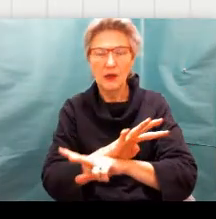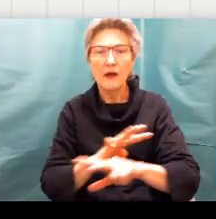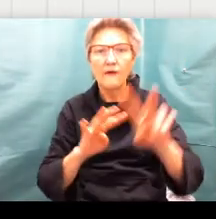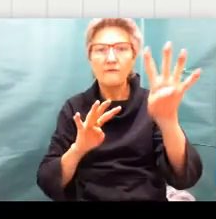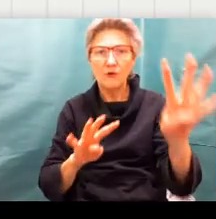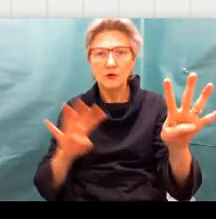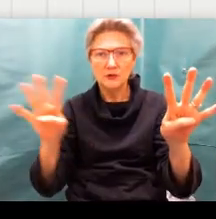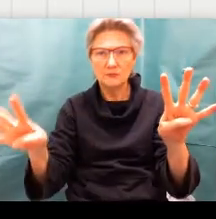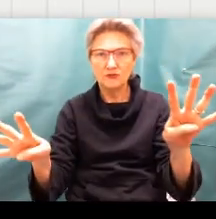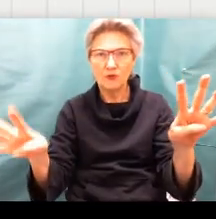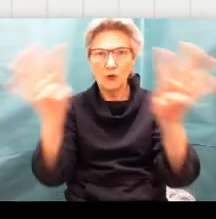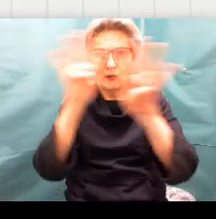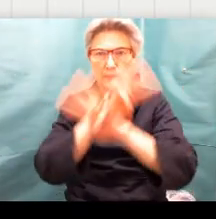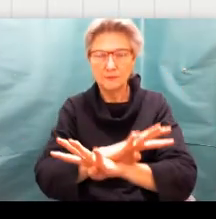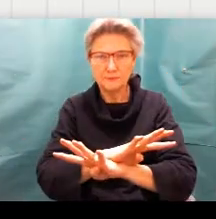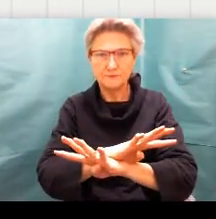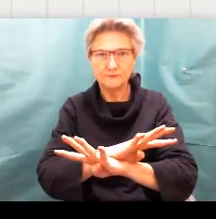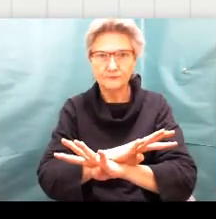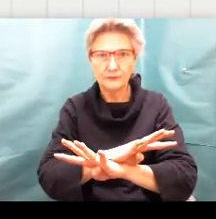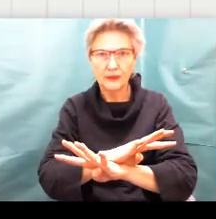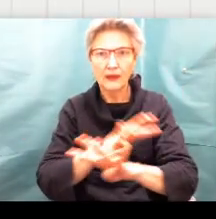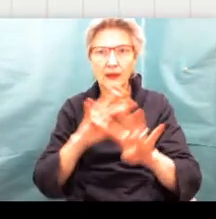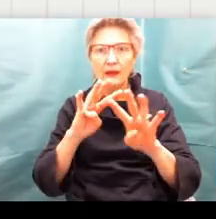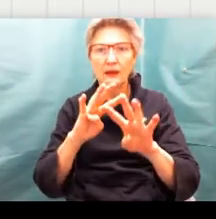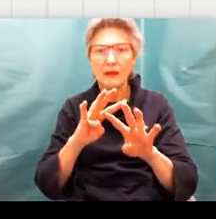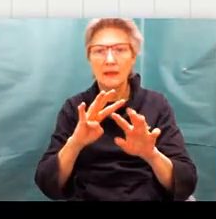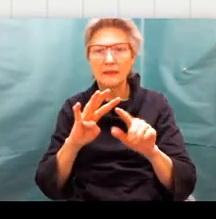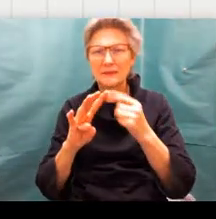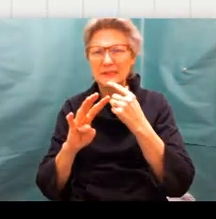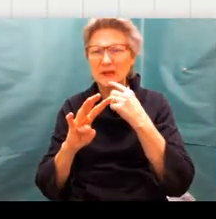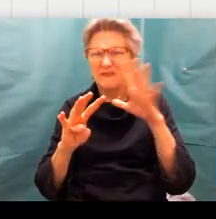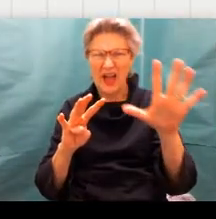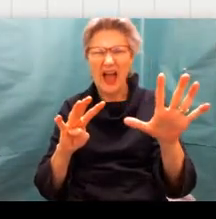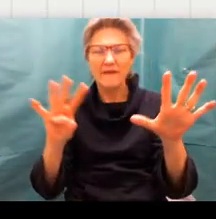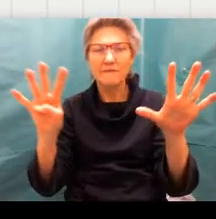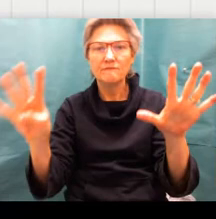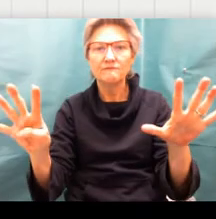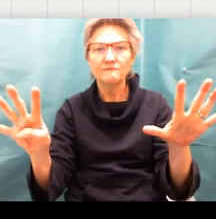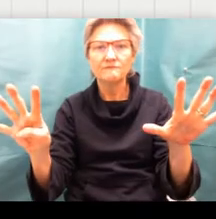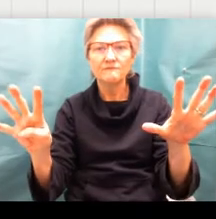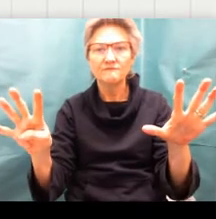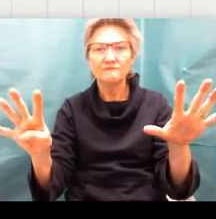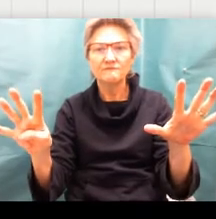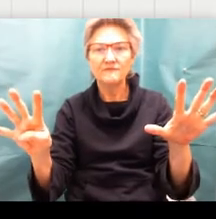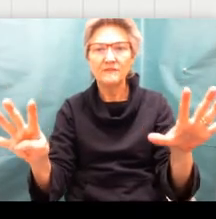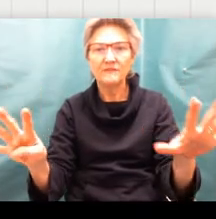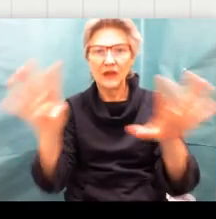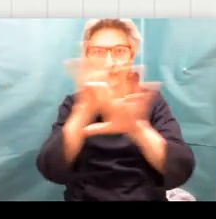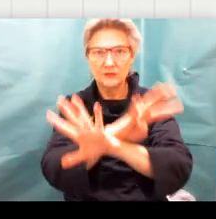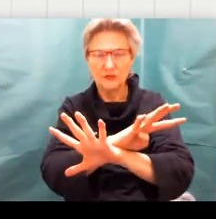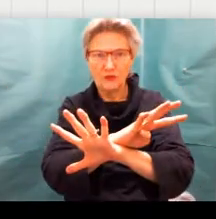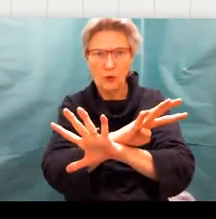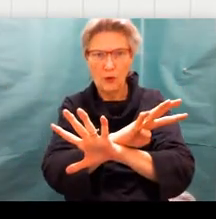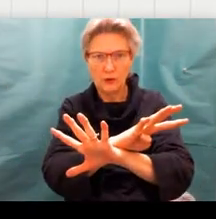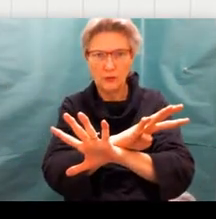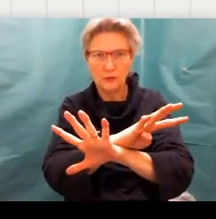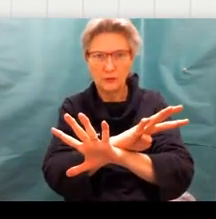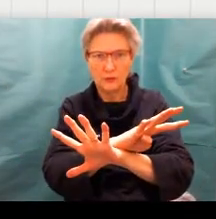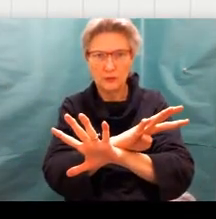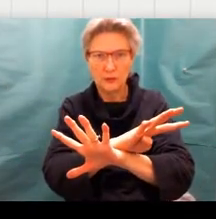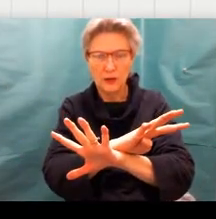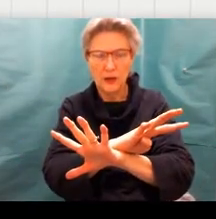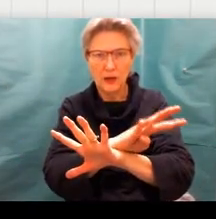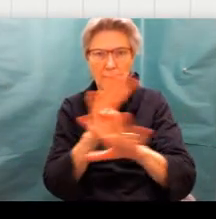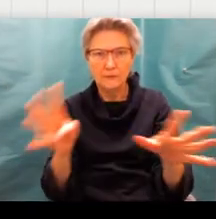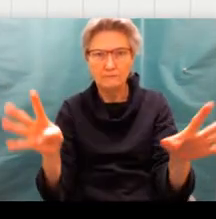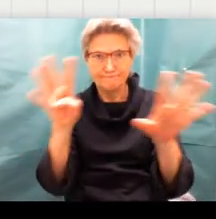4 times 4. I think we said we were going to list the first 5. 5 times 4.